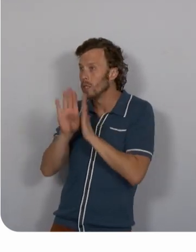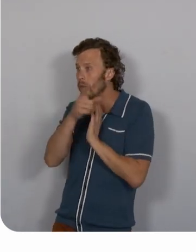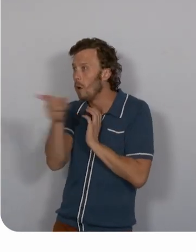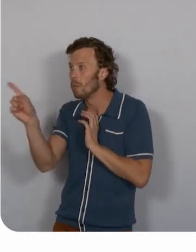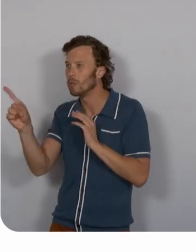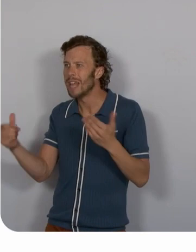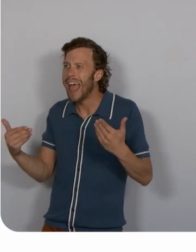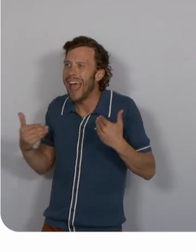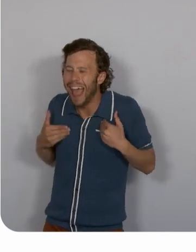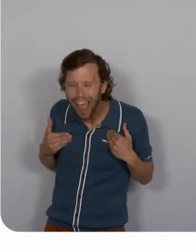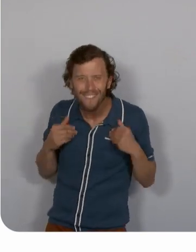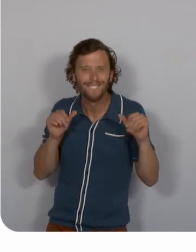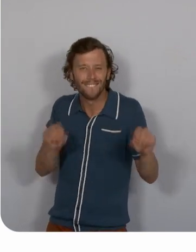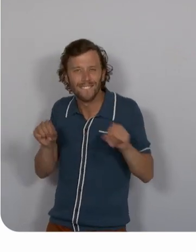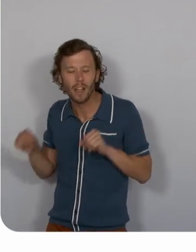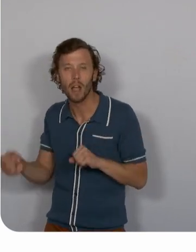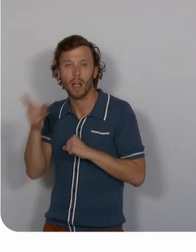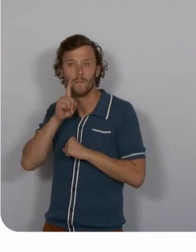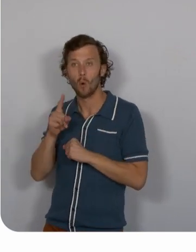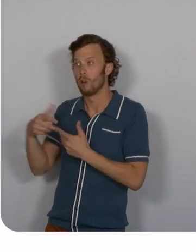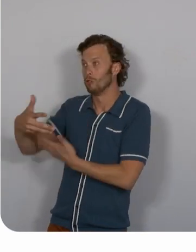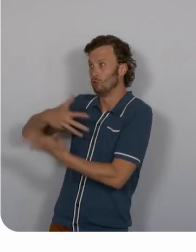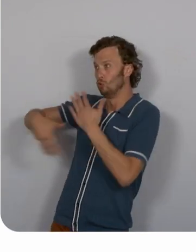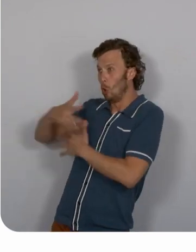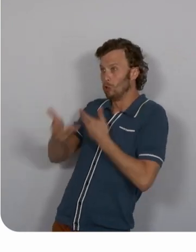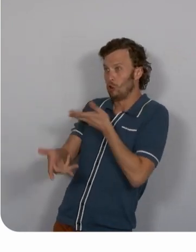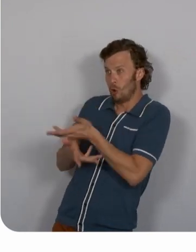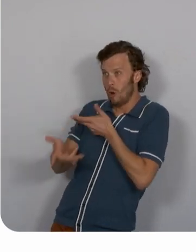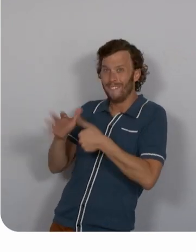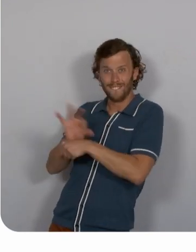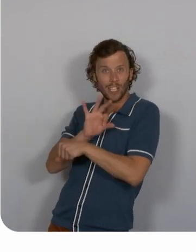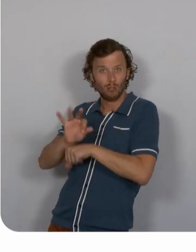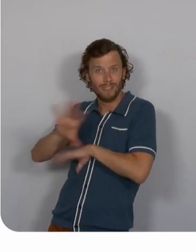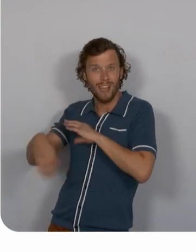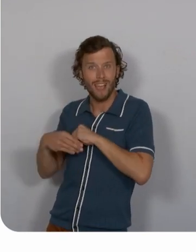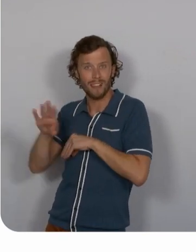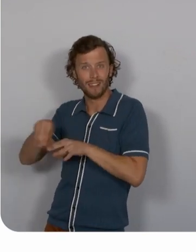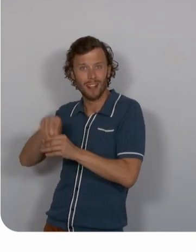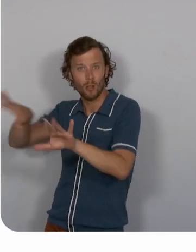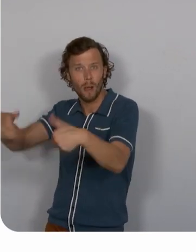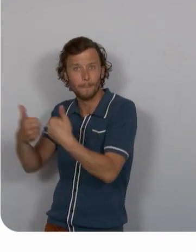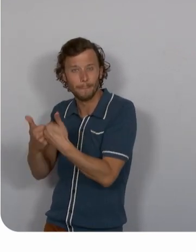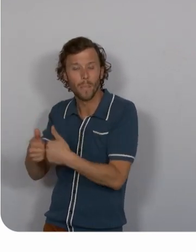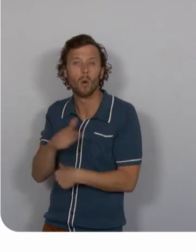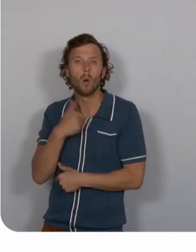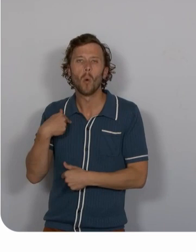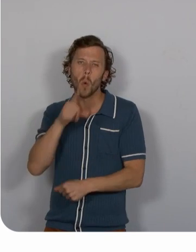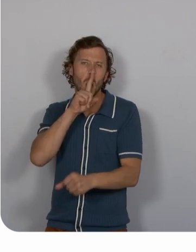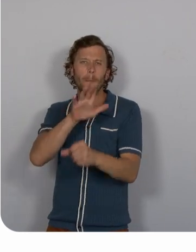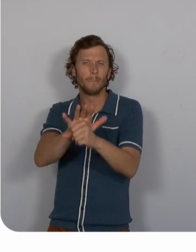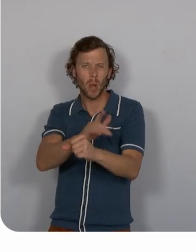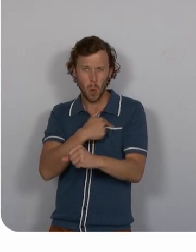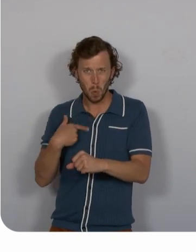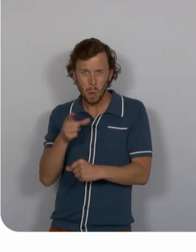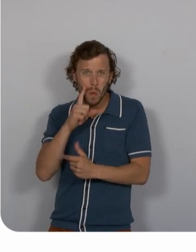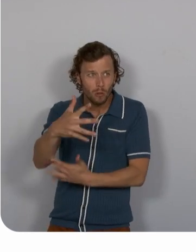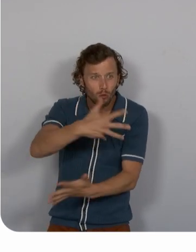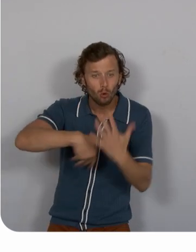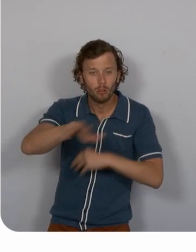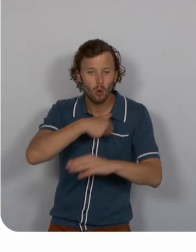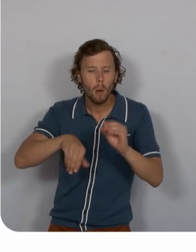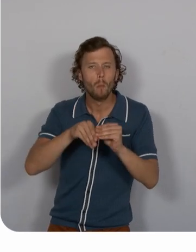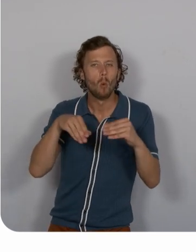to add social features to their titles. So we're committed to expanding the social connective tissue of the